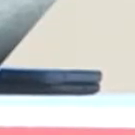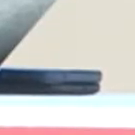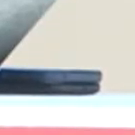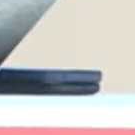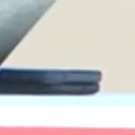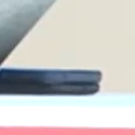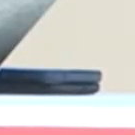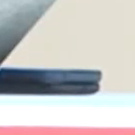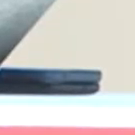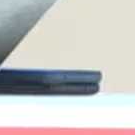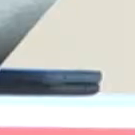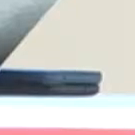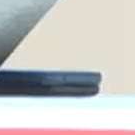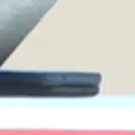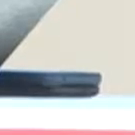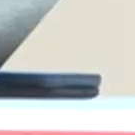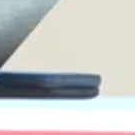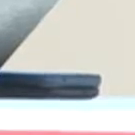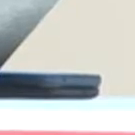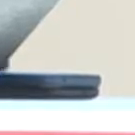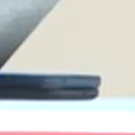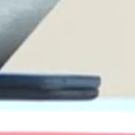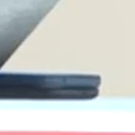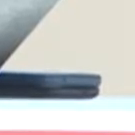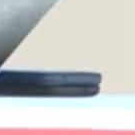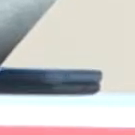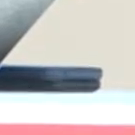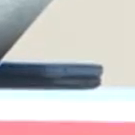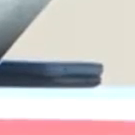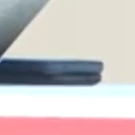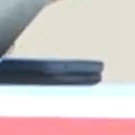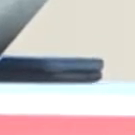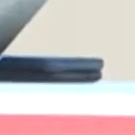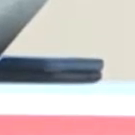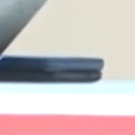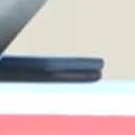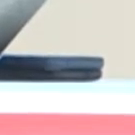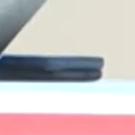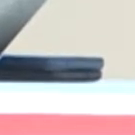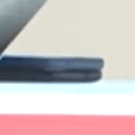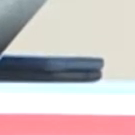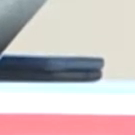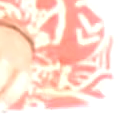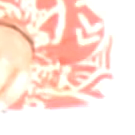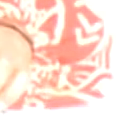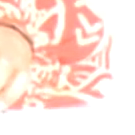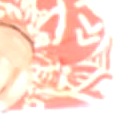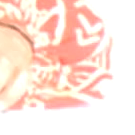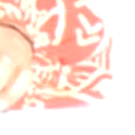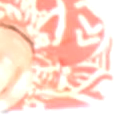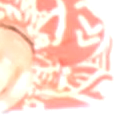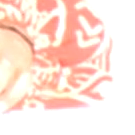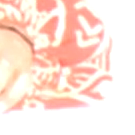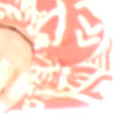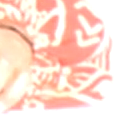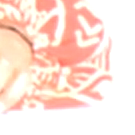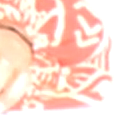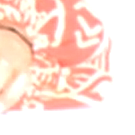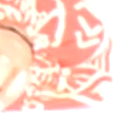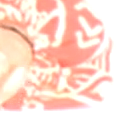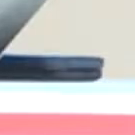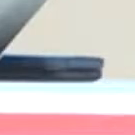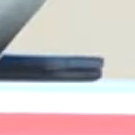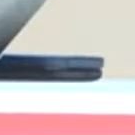young for more and more young people to get into elective offices when you hear what philip kisses has to to say and he said he's just being honest he's he's been out